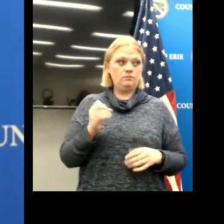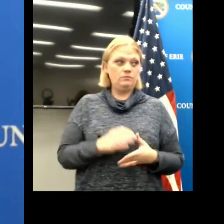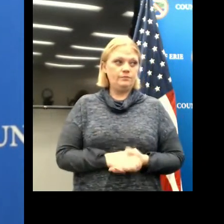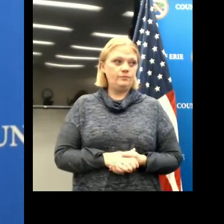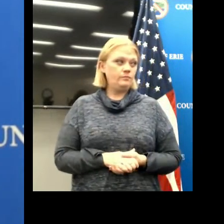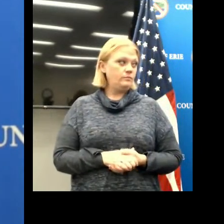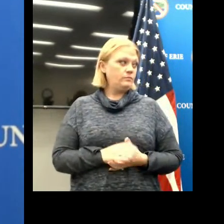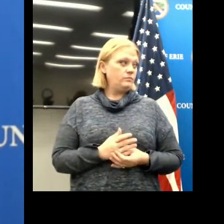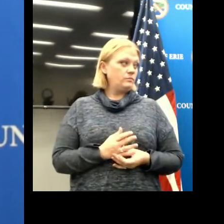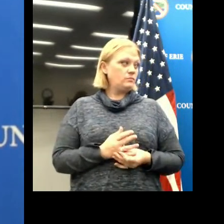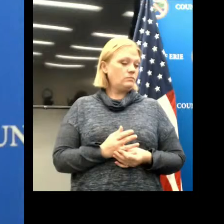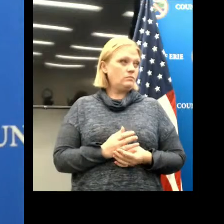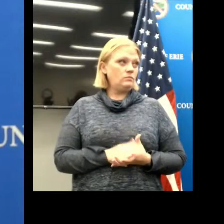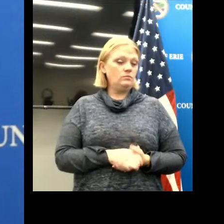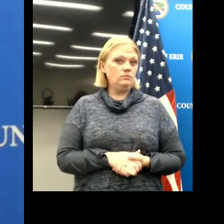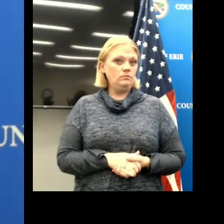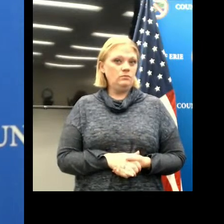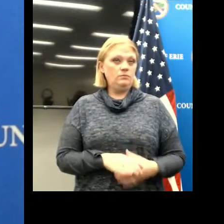WBFO?